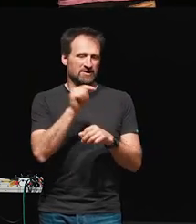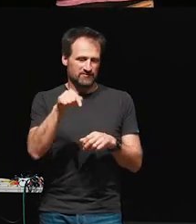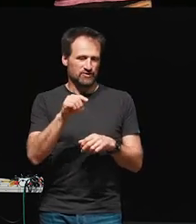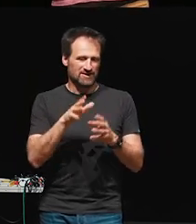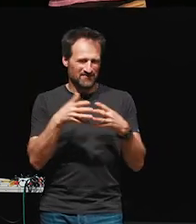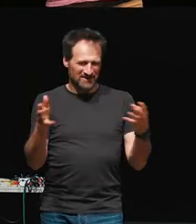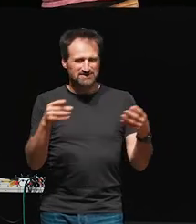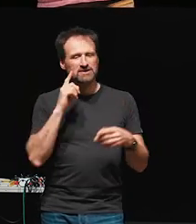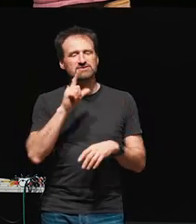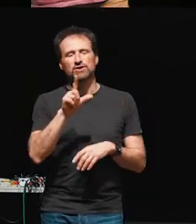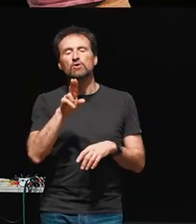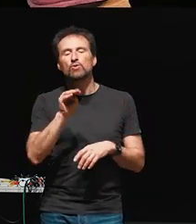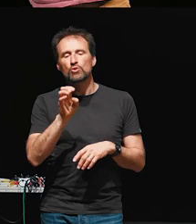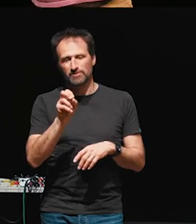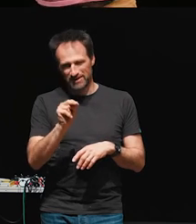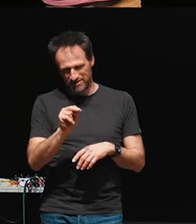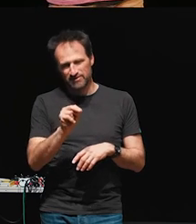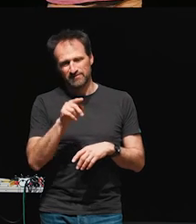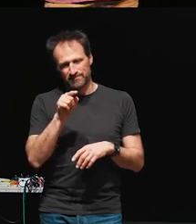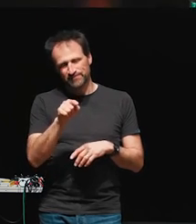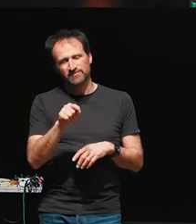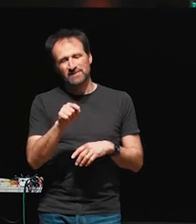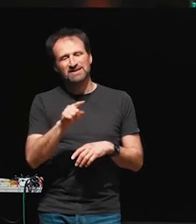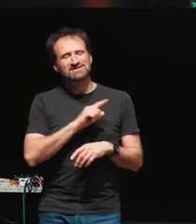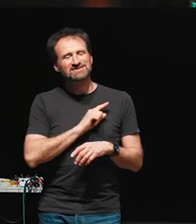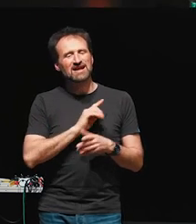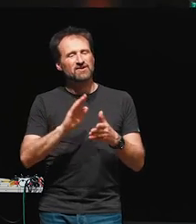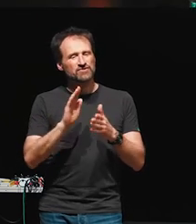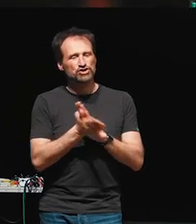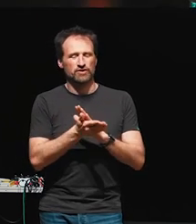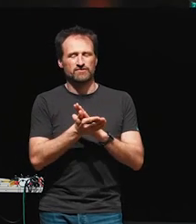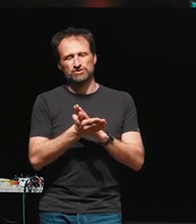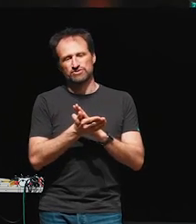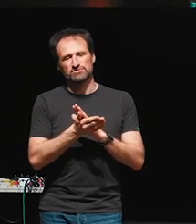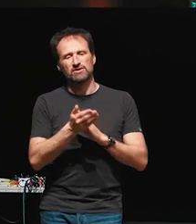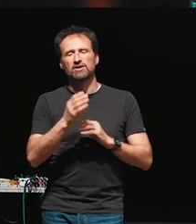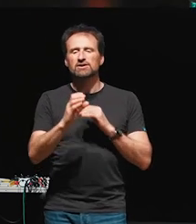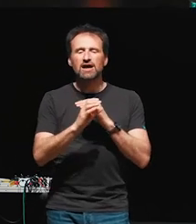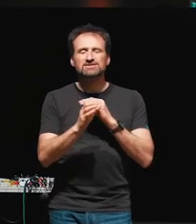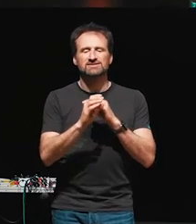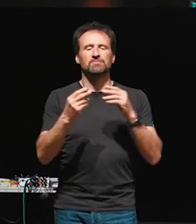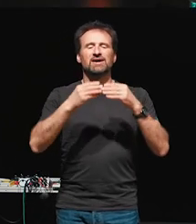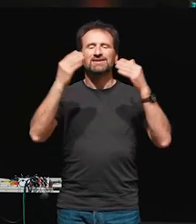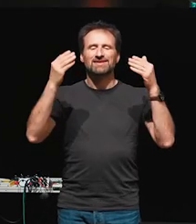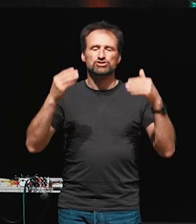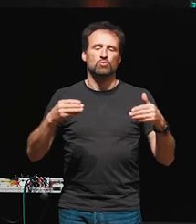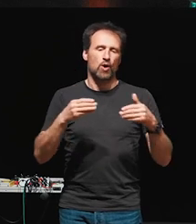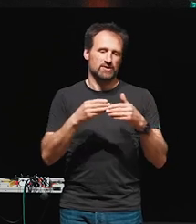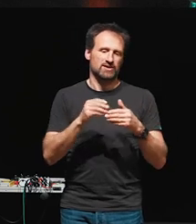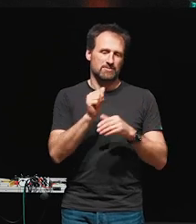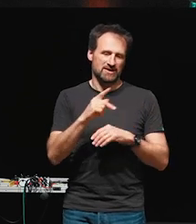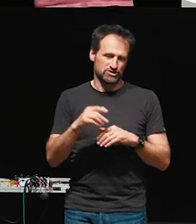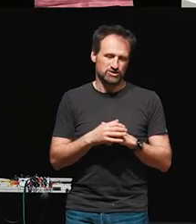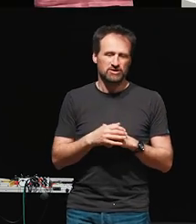is a self-service custom dashboarding application. We let users create their own custom dashboards by defining some JSON configurations and then